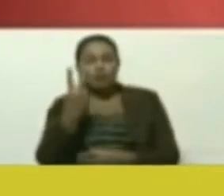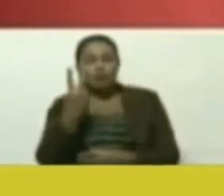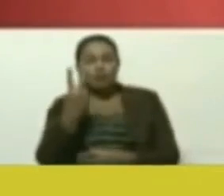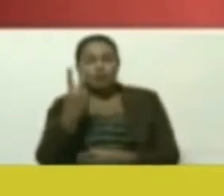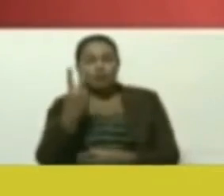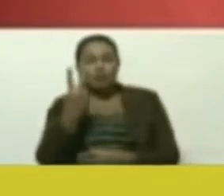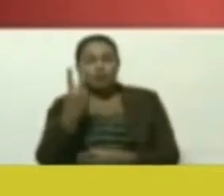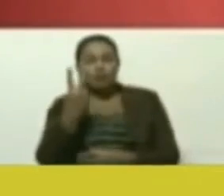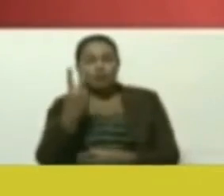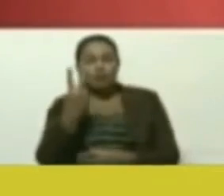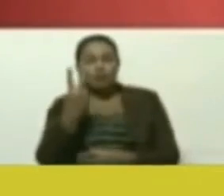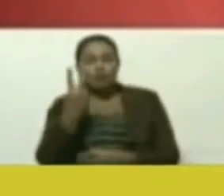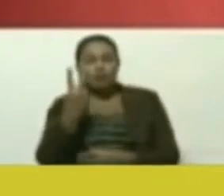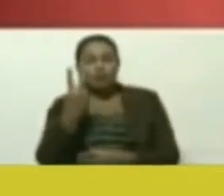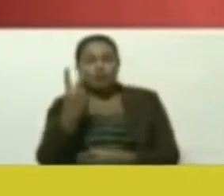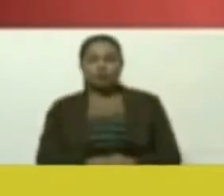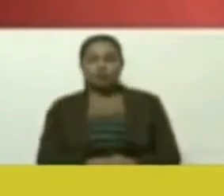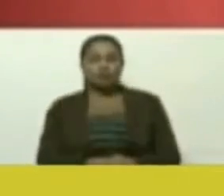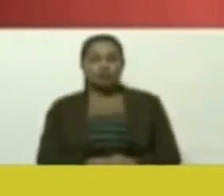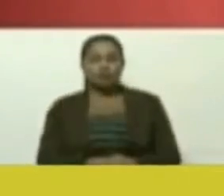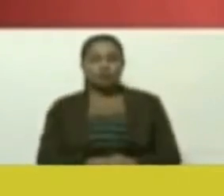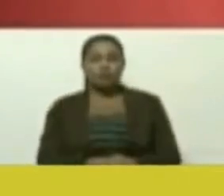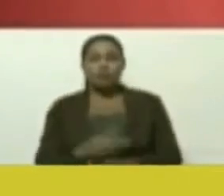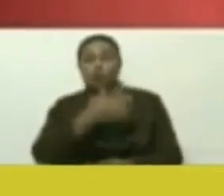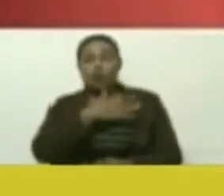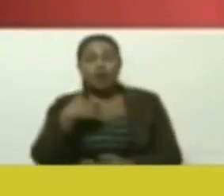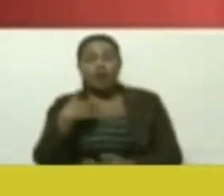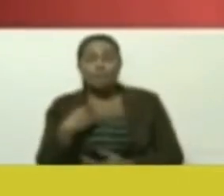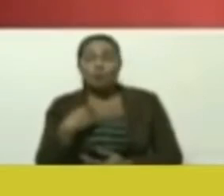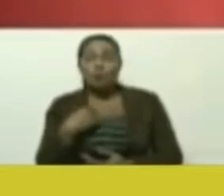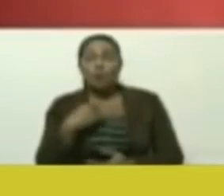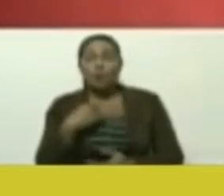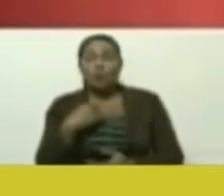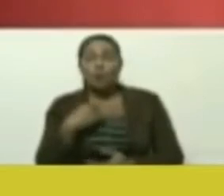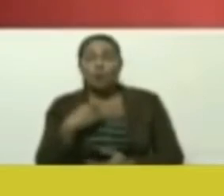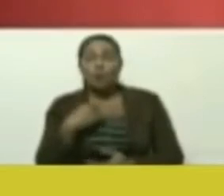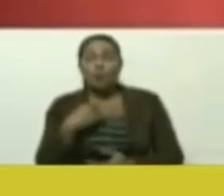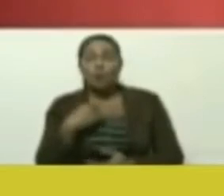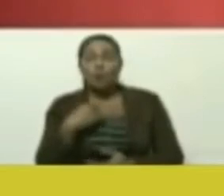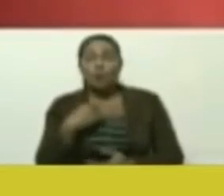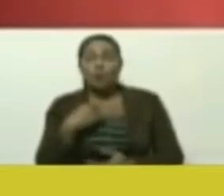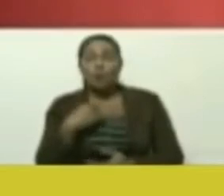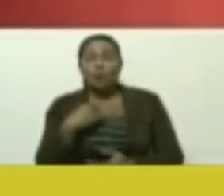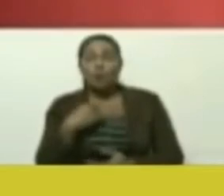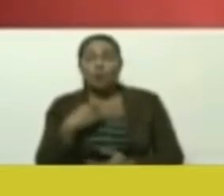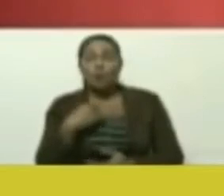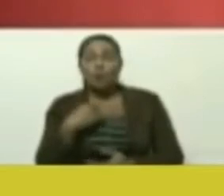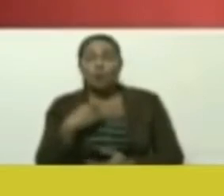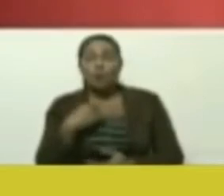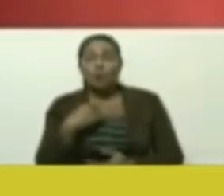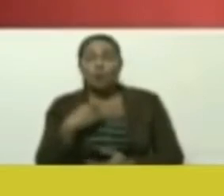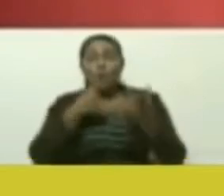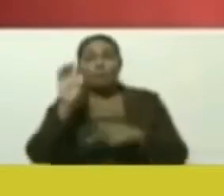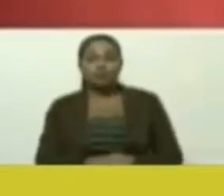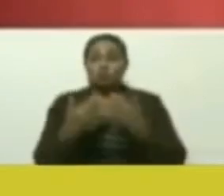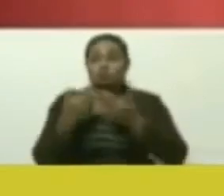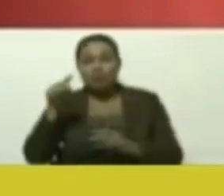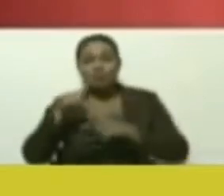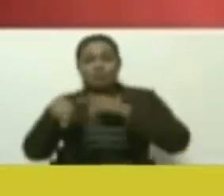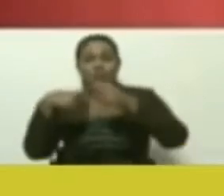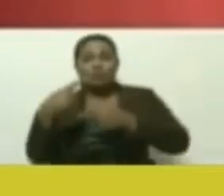meetings between both nations. We don't have third parties involved in this, in these